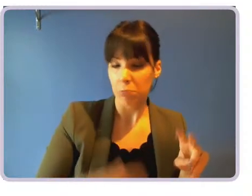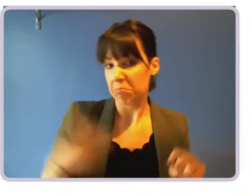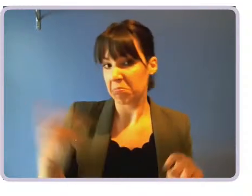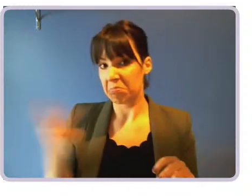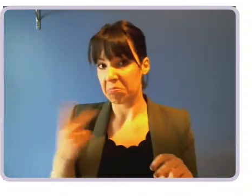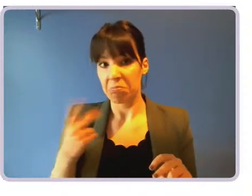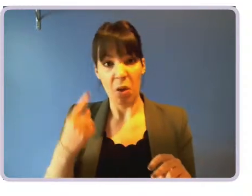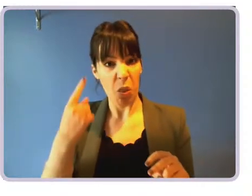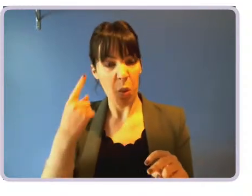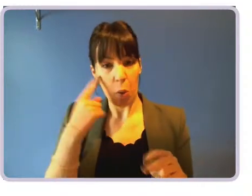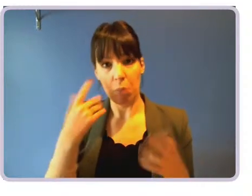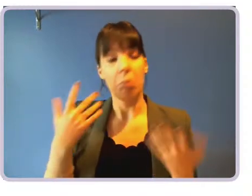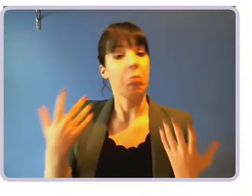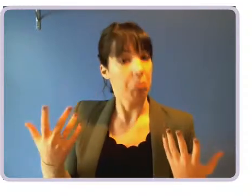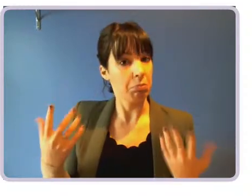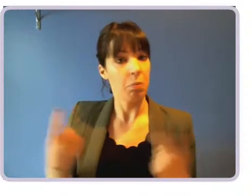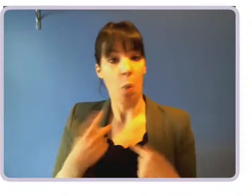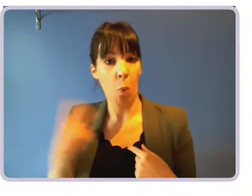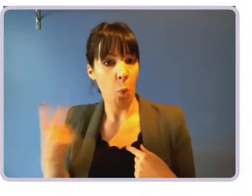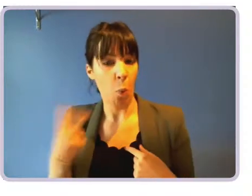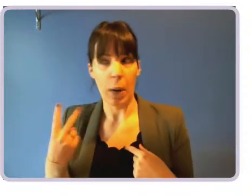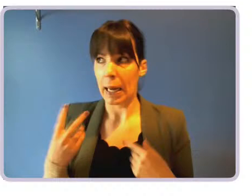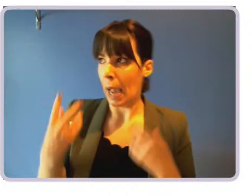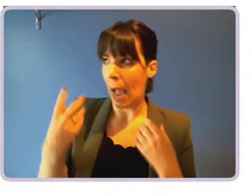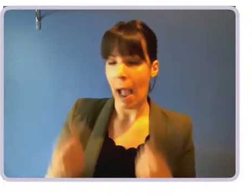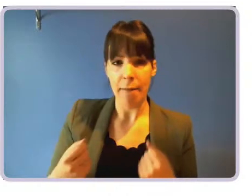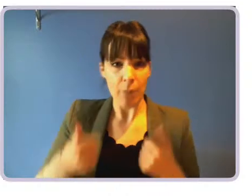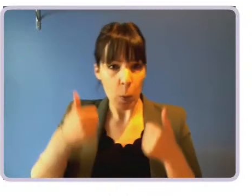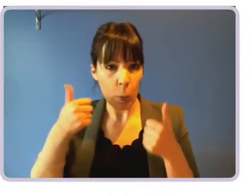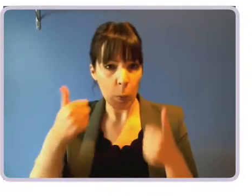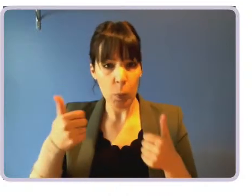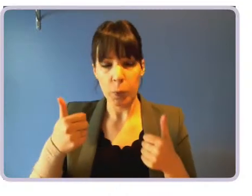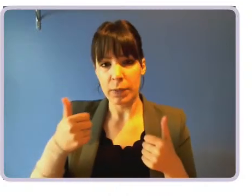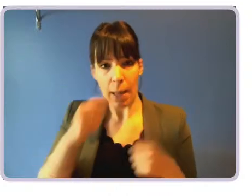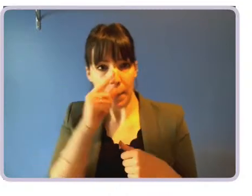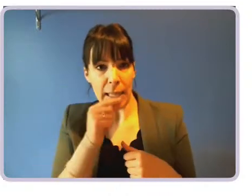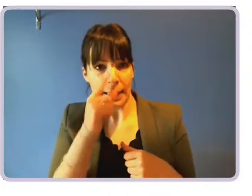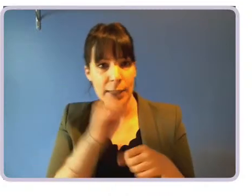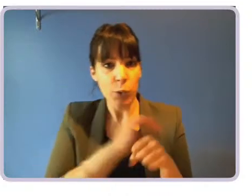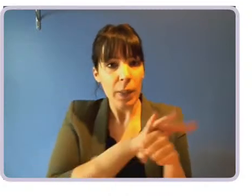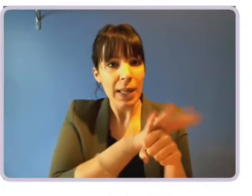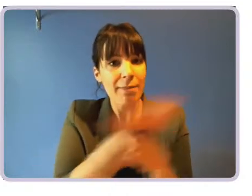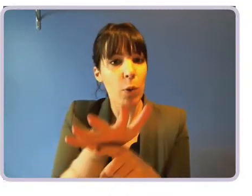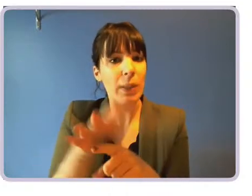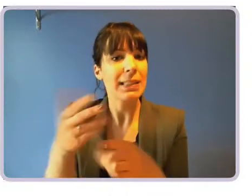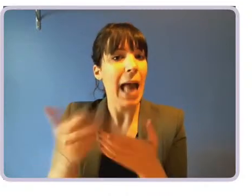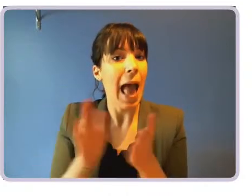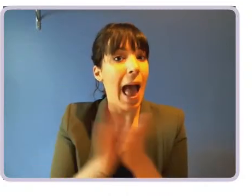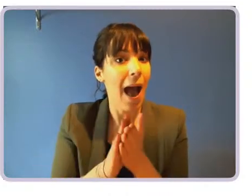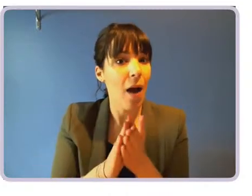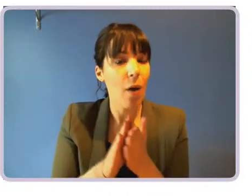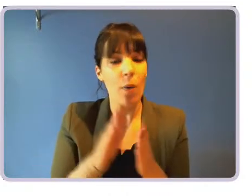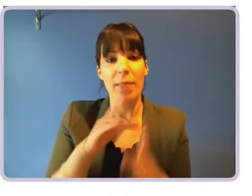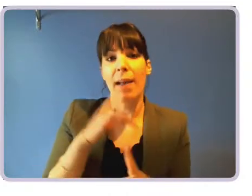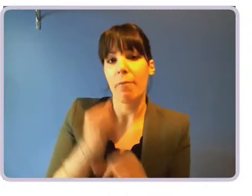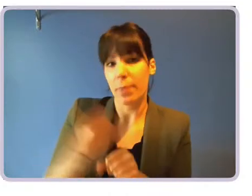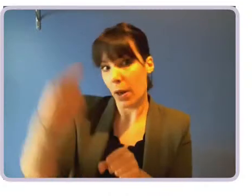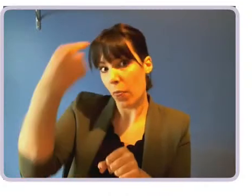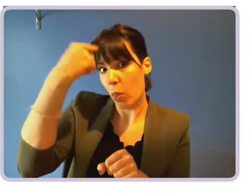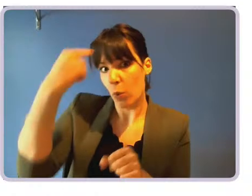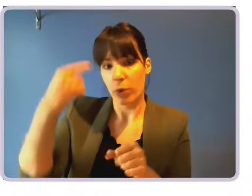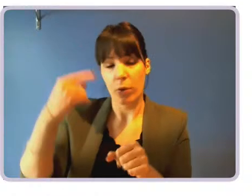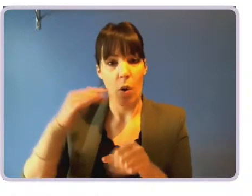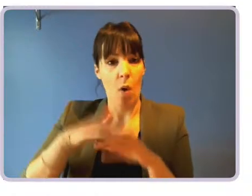position to start to influence how government thought about their response to people